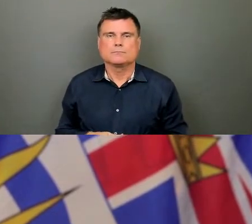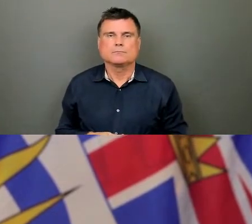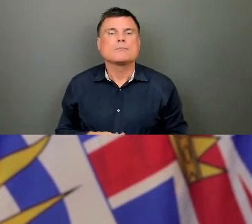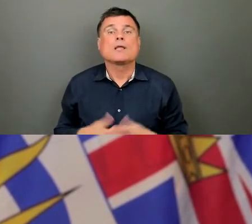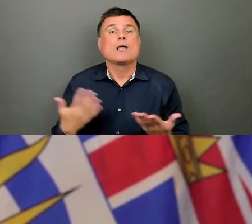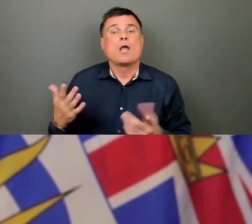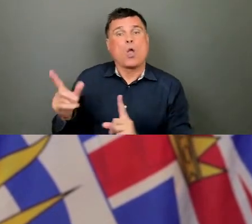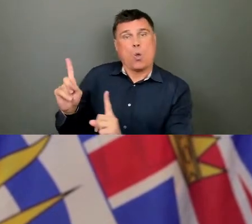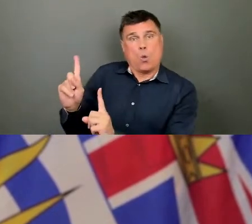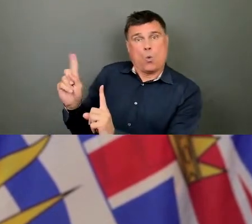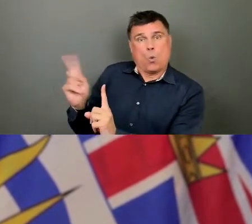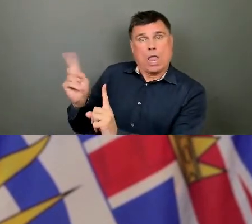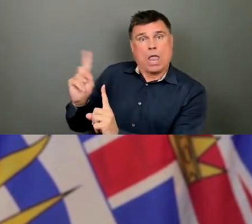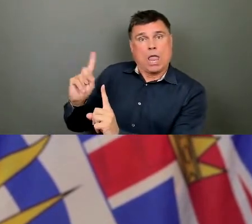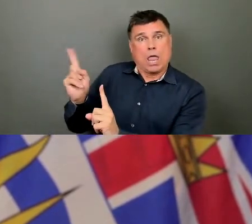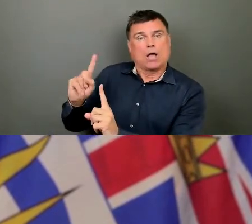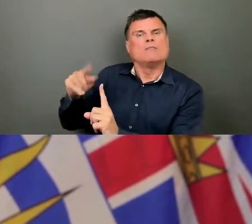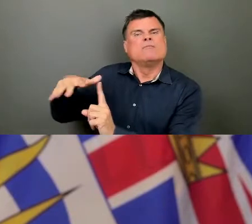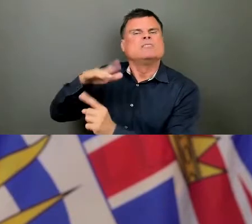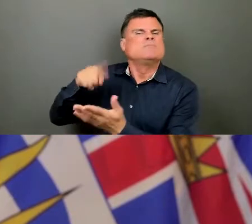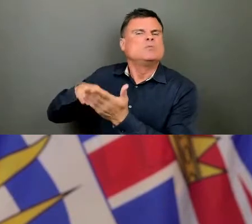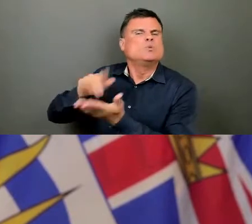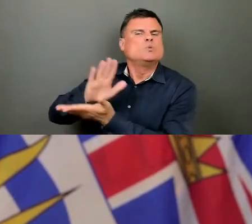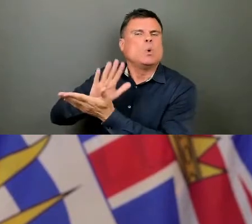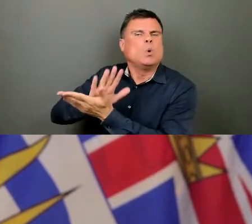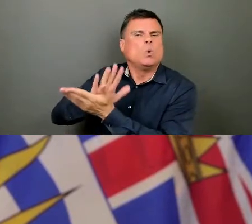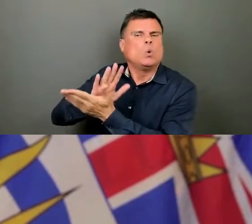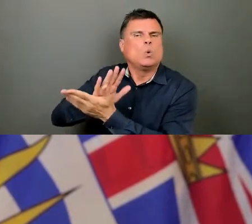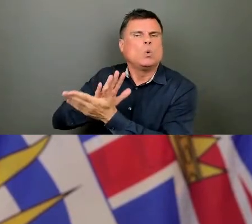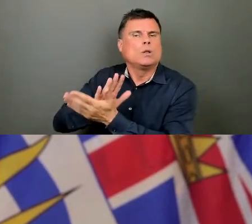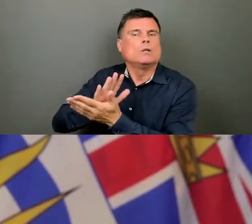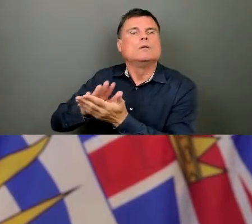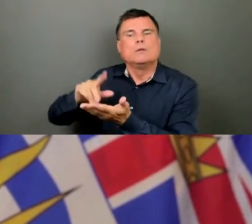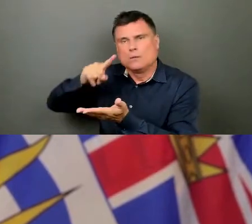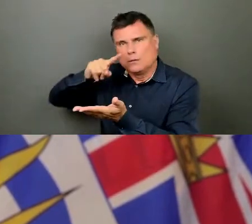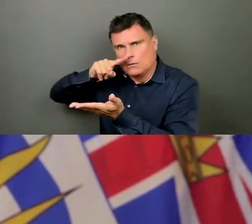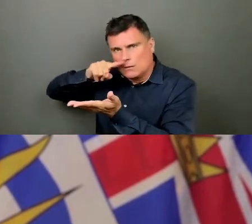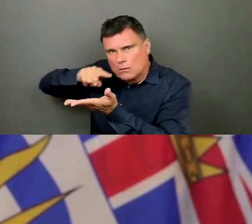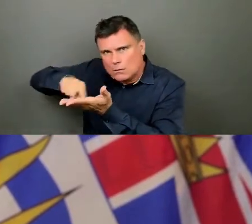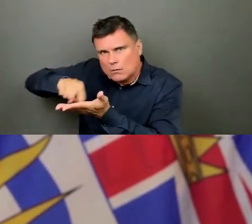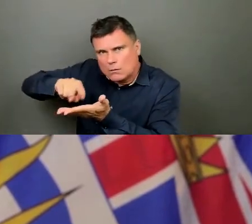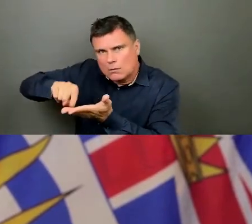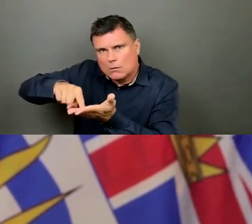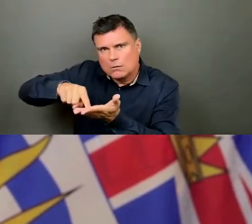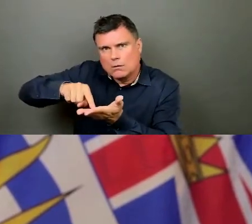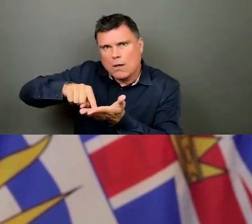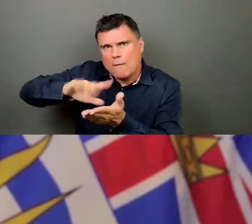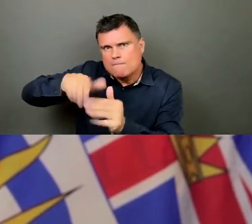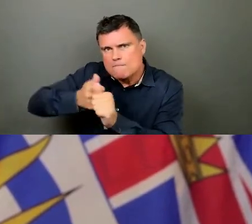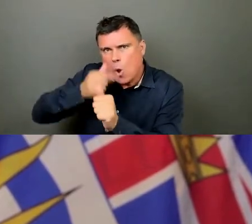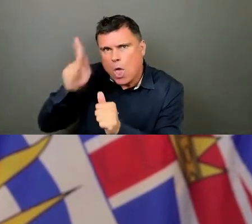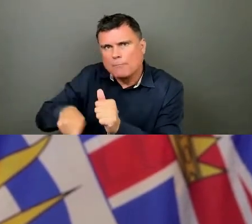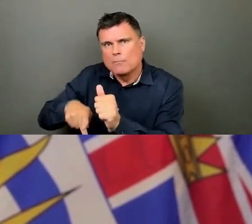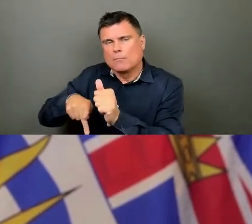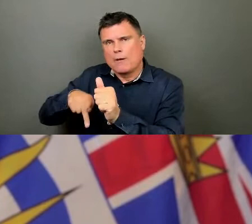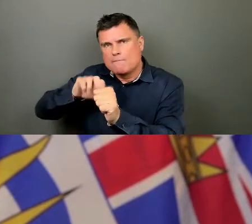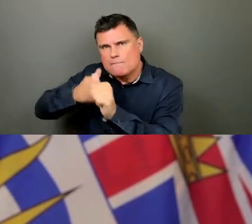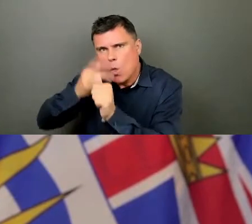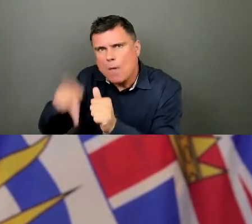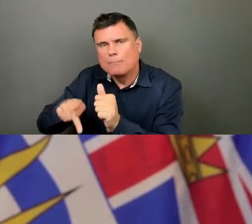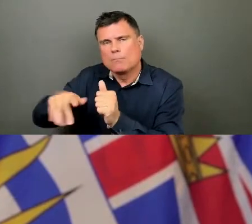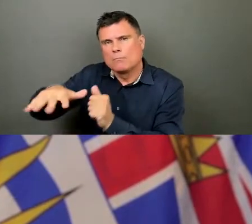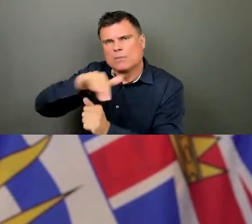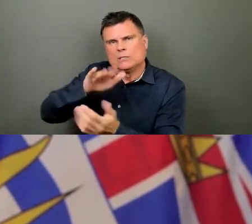So all of the health authorities have prioritized that is one of the settings where we will be following up on every case. Well,